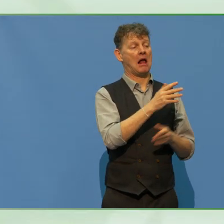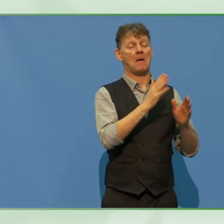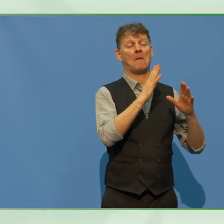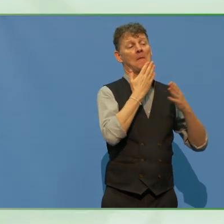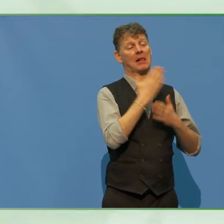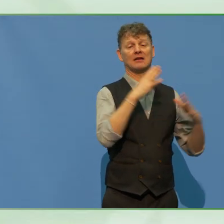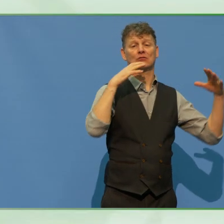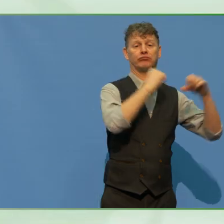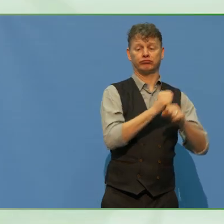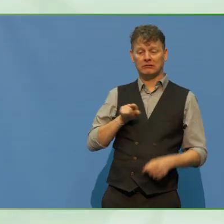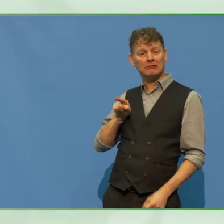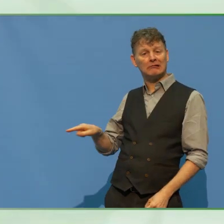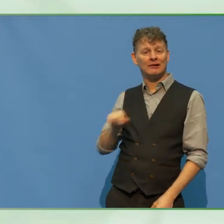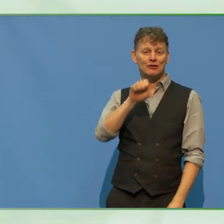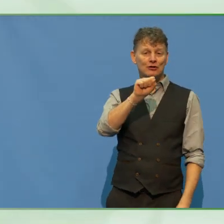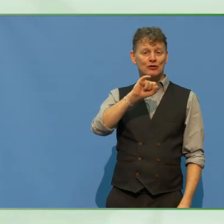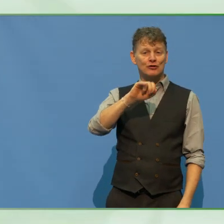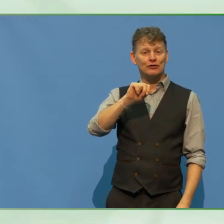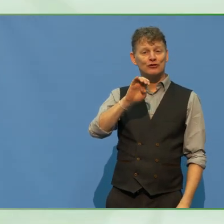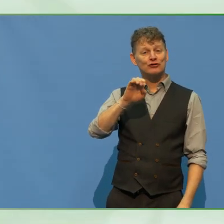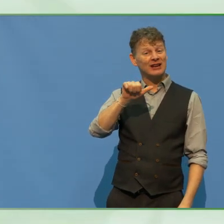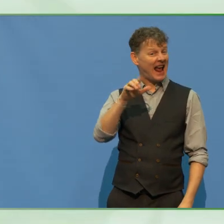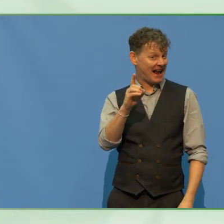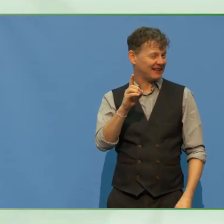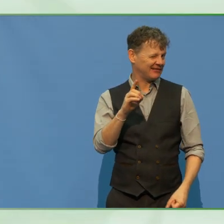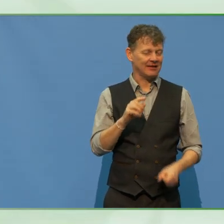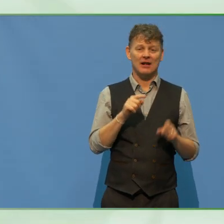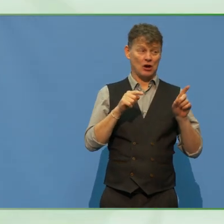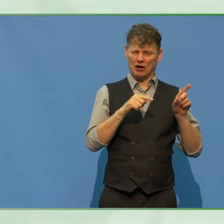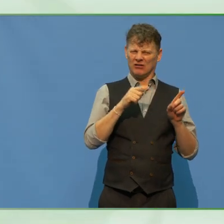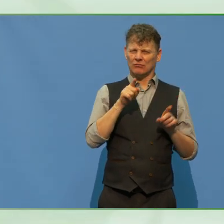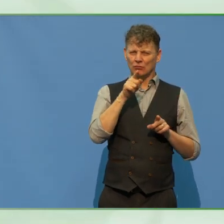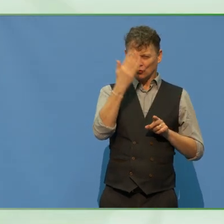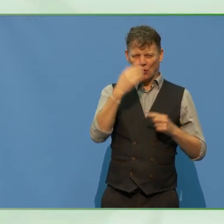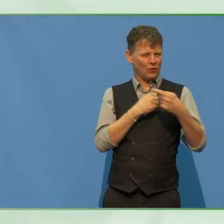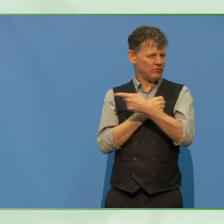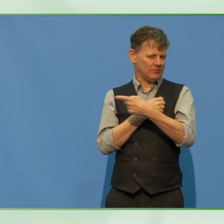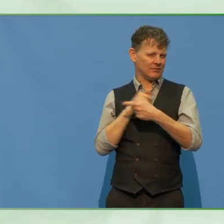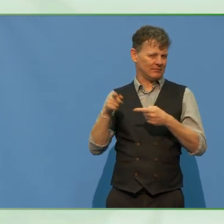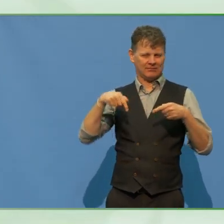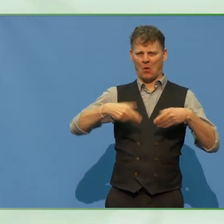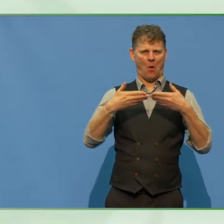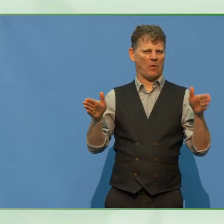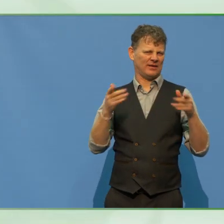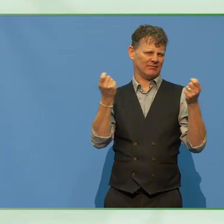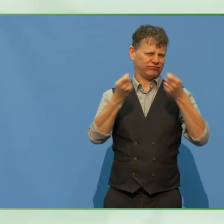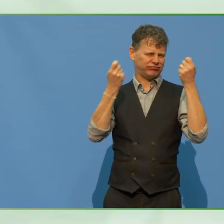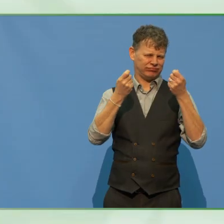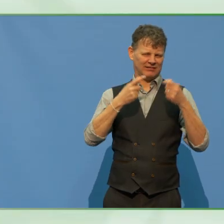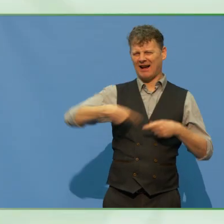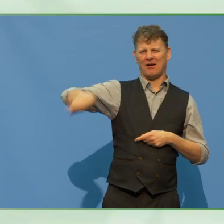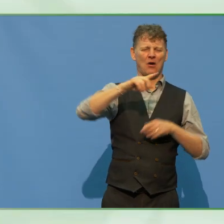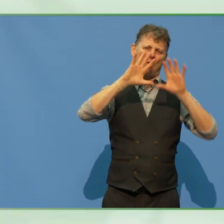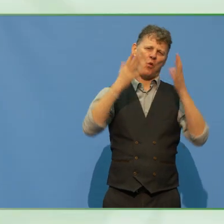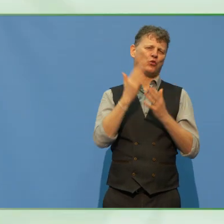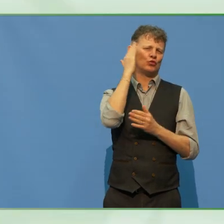with a little bit of ad lib, because you know her. She was here in the opening. Sinead is a globally recognized advocate, educator,